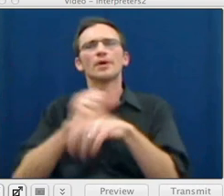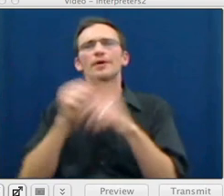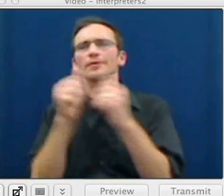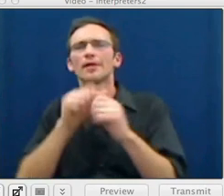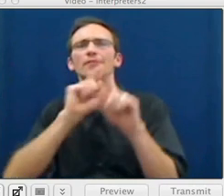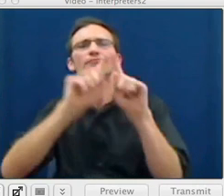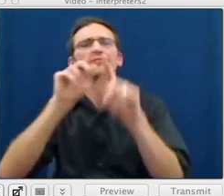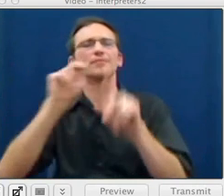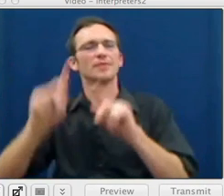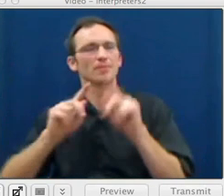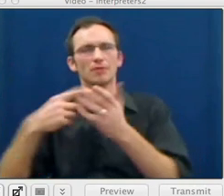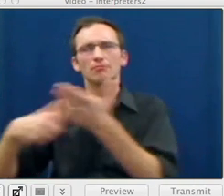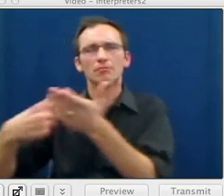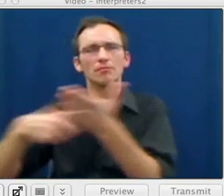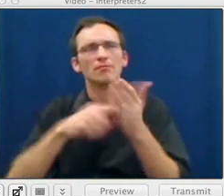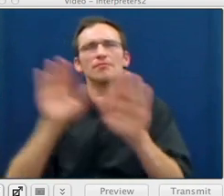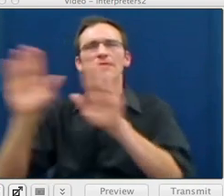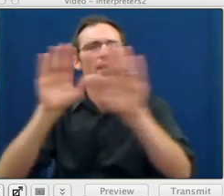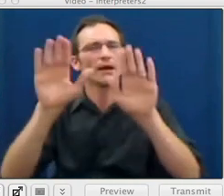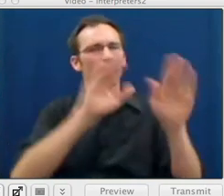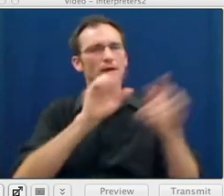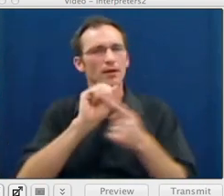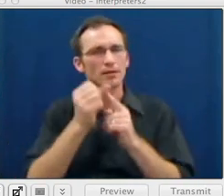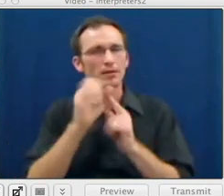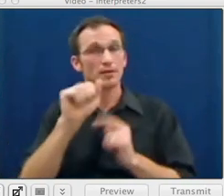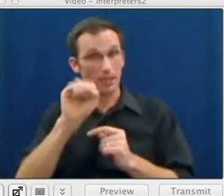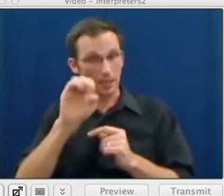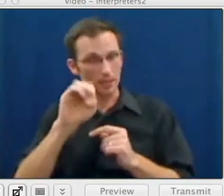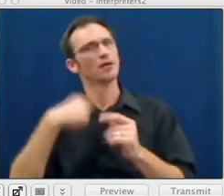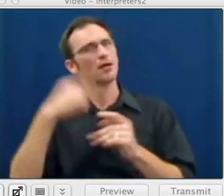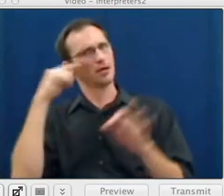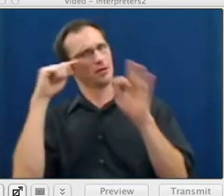on their cases, I see these set of values